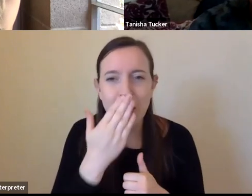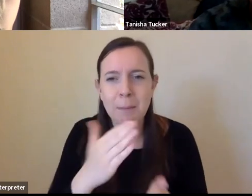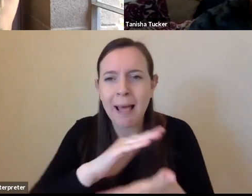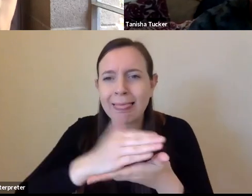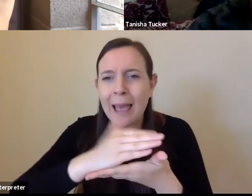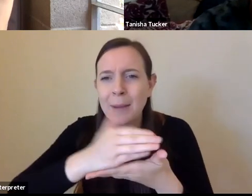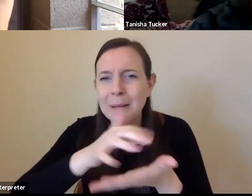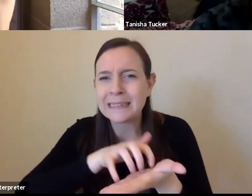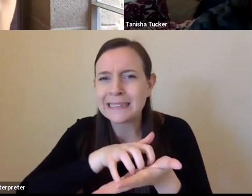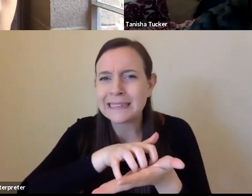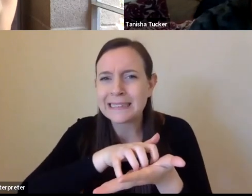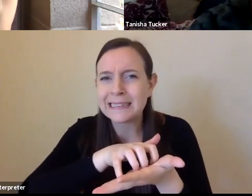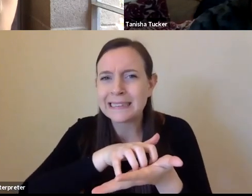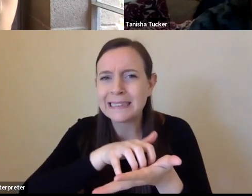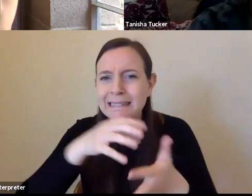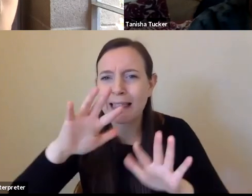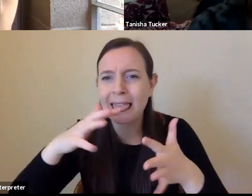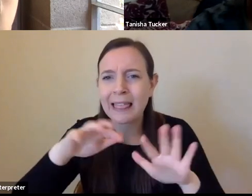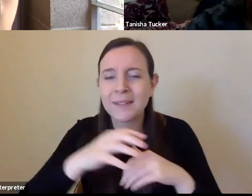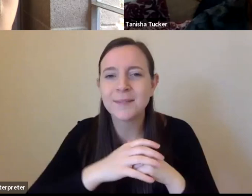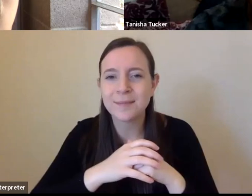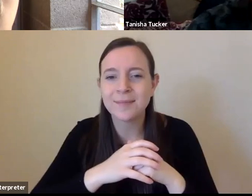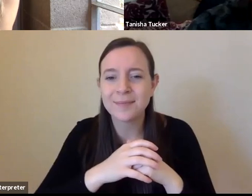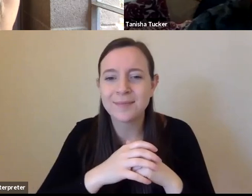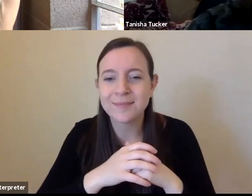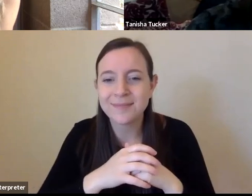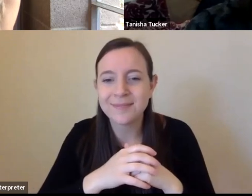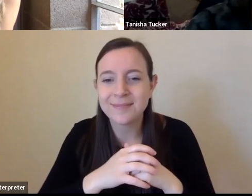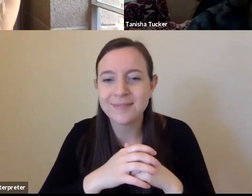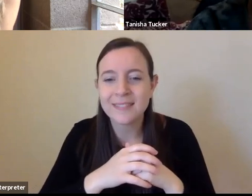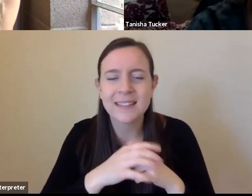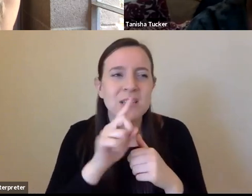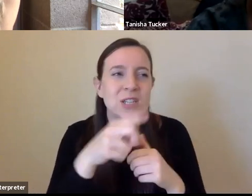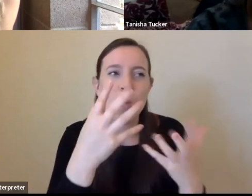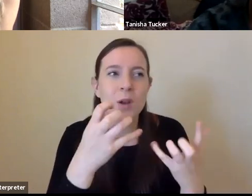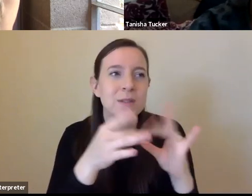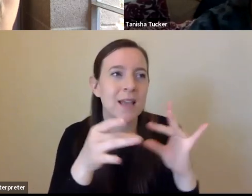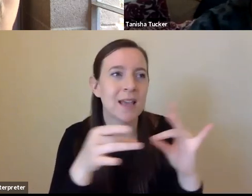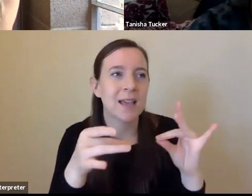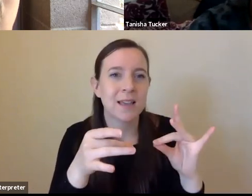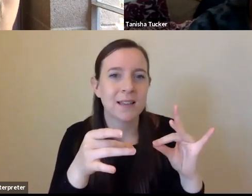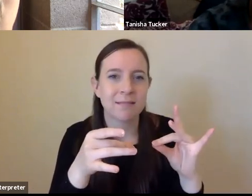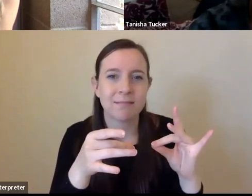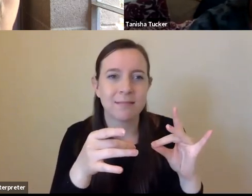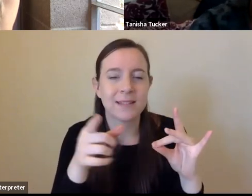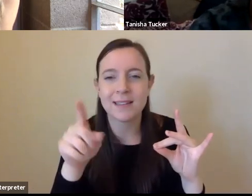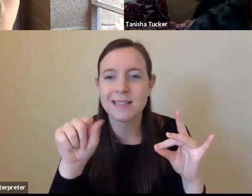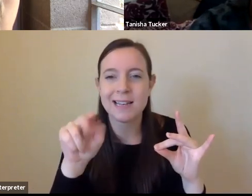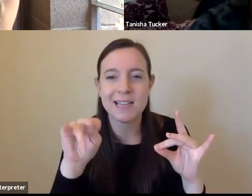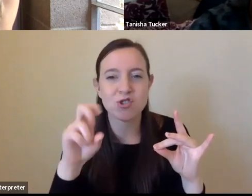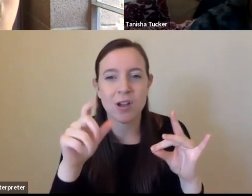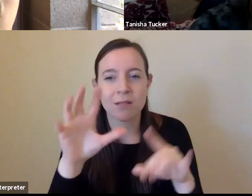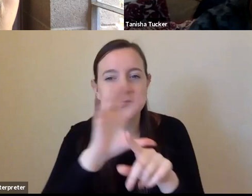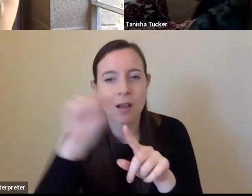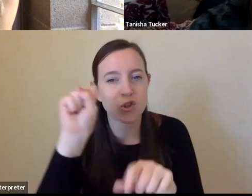little janky. But anyway, I just wanted to say Tanisha's been doing a really good job, and she's right. Like,